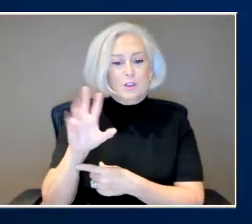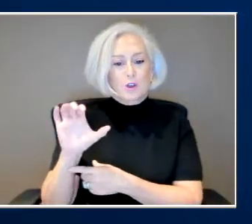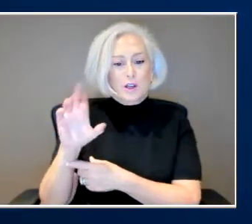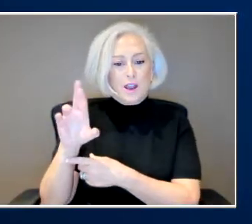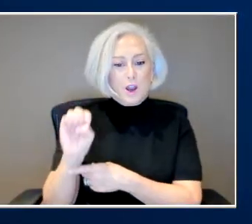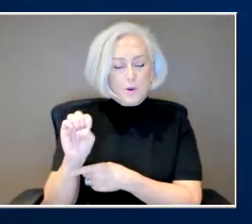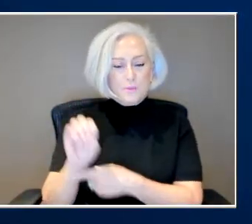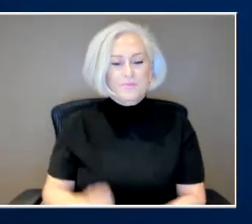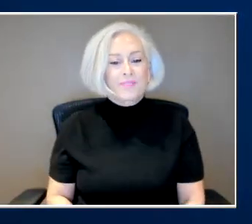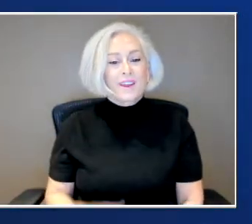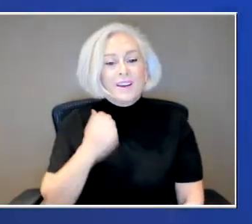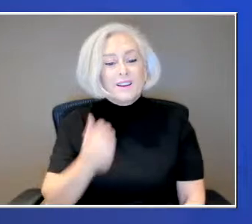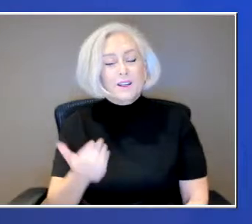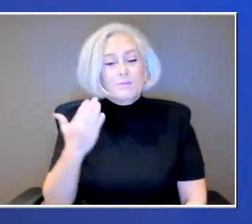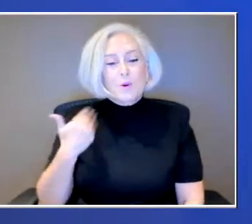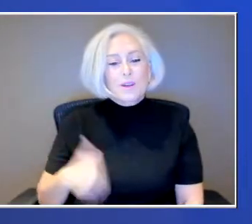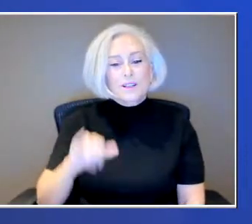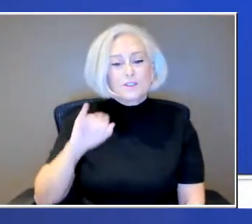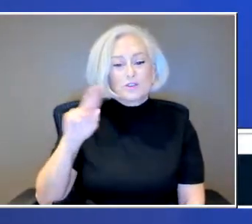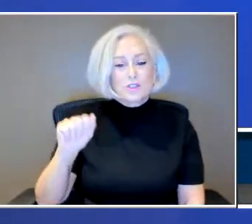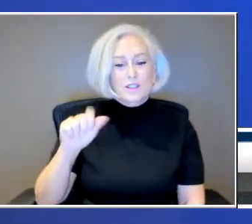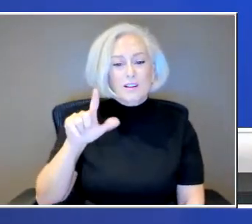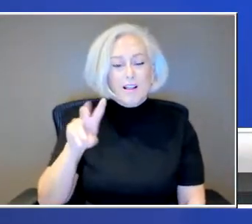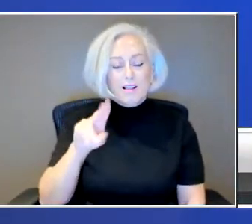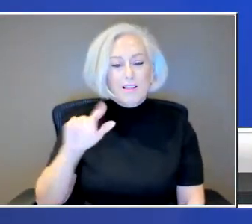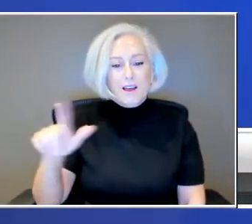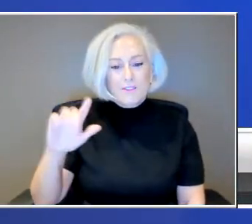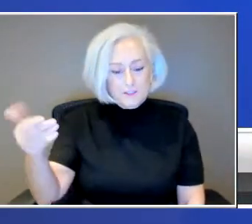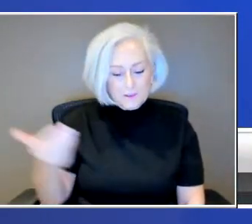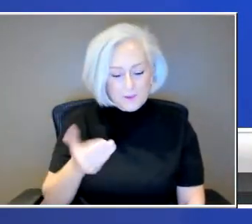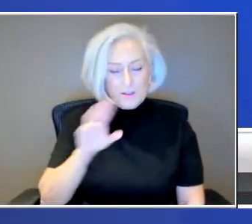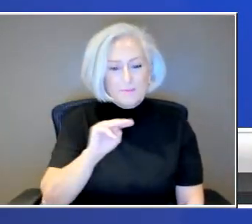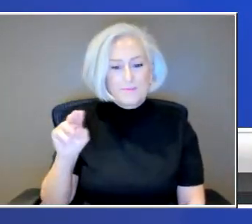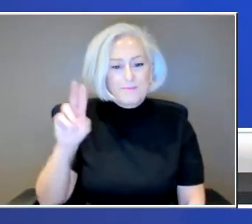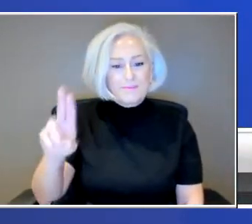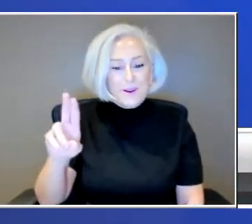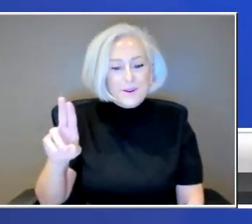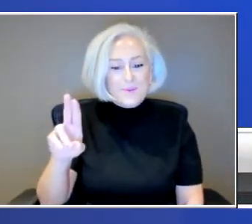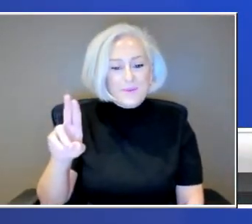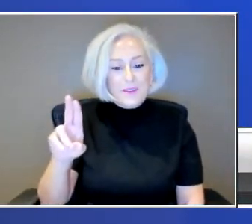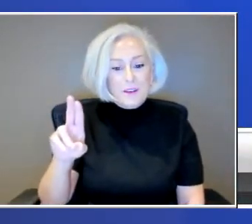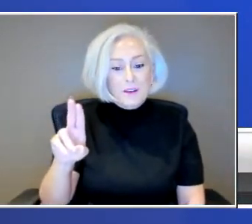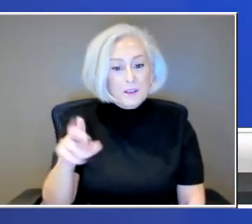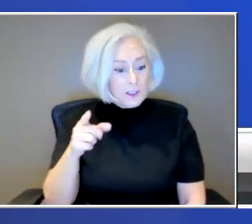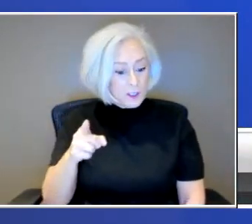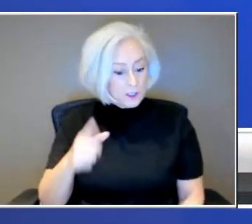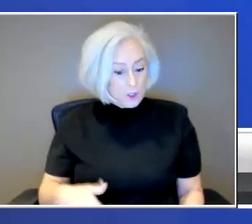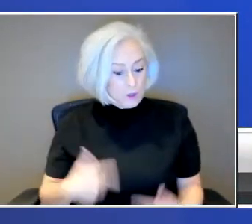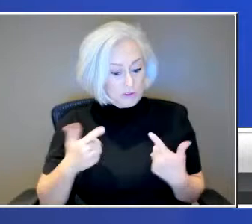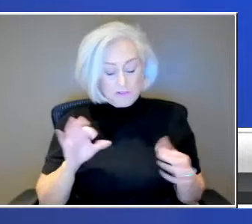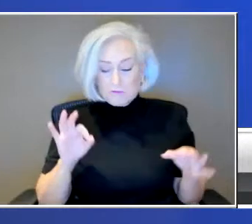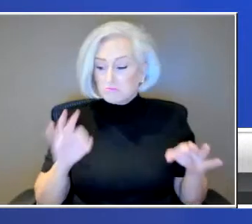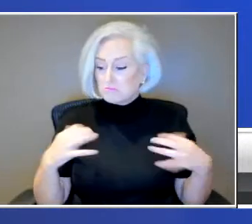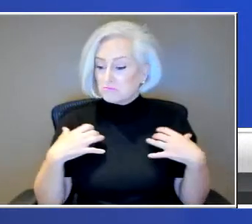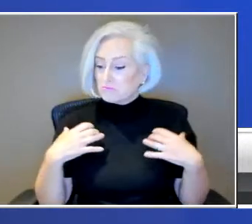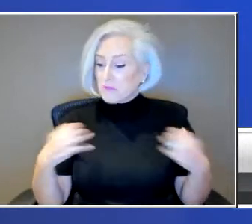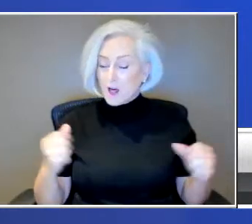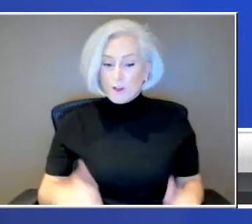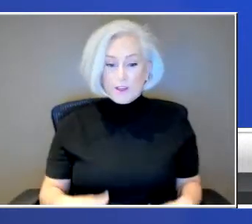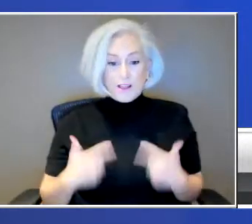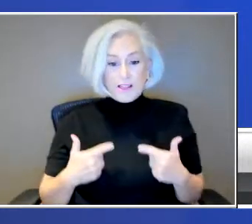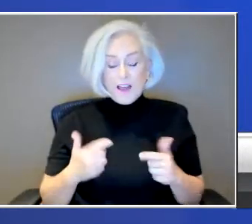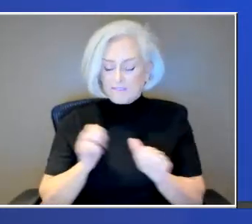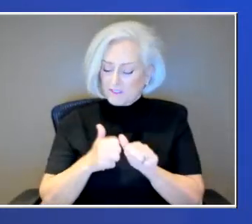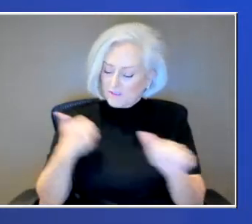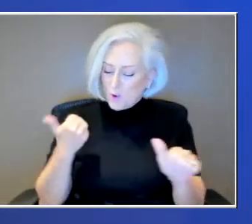Good morning, I'm Jessica Lovell. Welcome to the Morning Medical Update. Even if you live a perfectly healthy life and avoid every